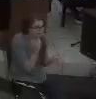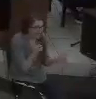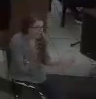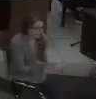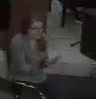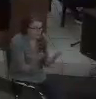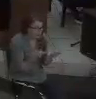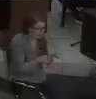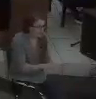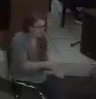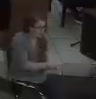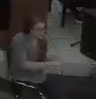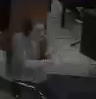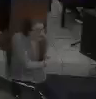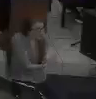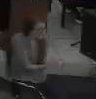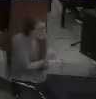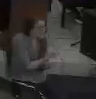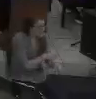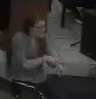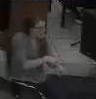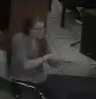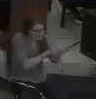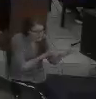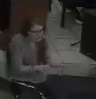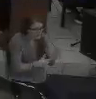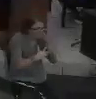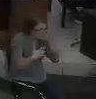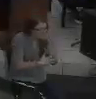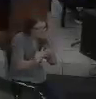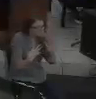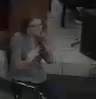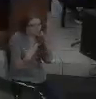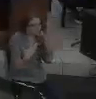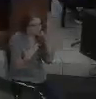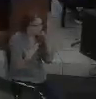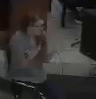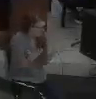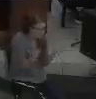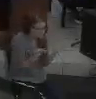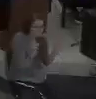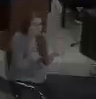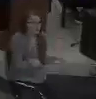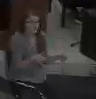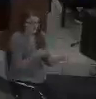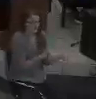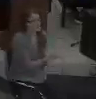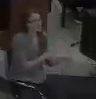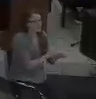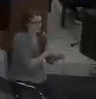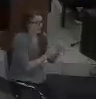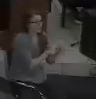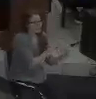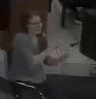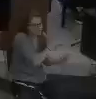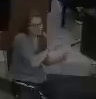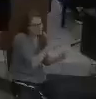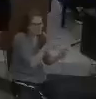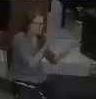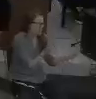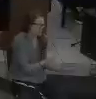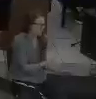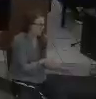on Sundays to do this on an occasional basis. And one of the side benefits is you get to work with Dre, and you can see how wonderful she is from what she